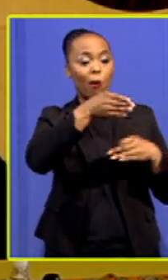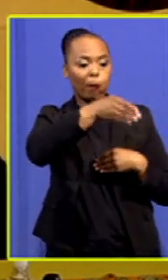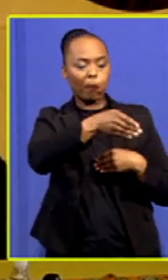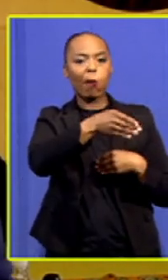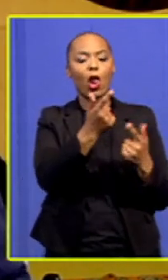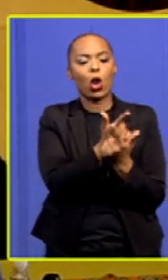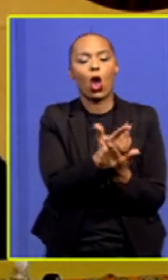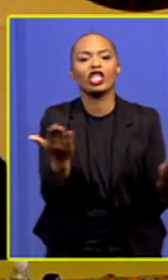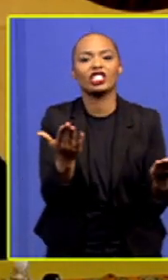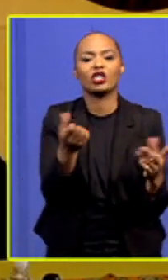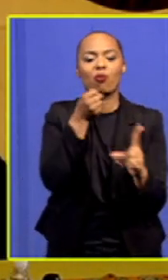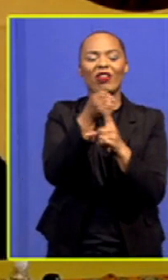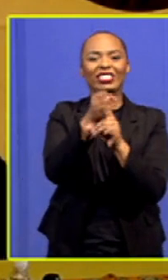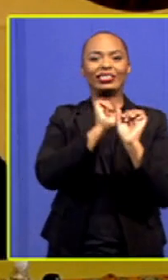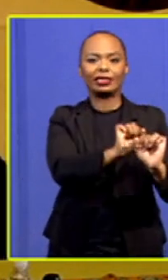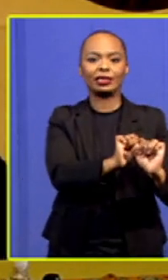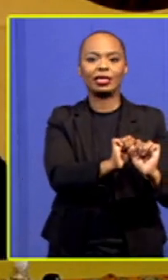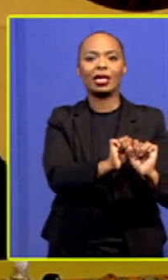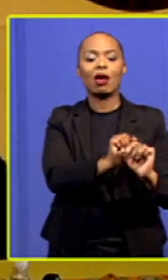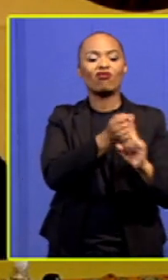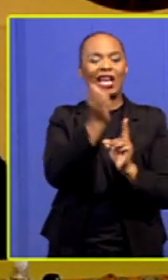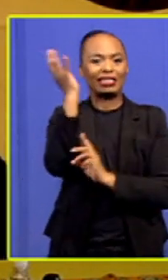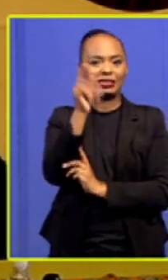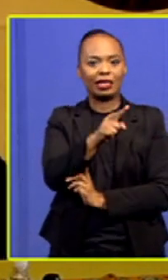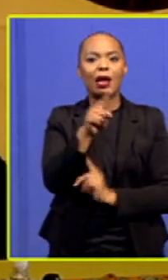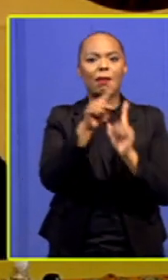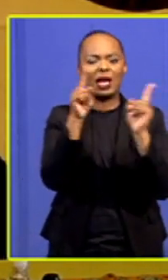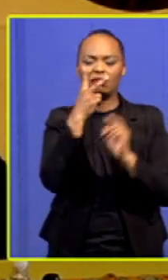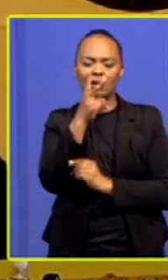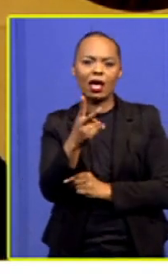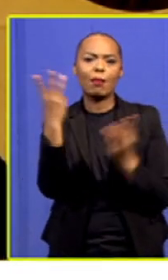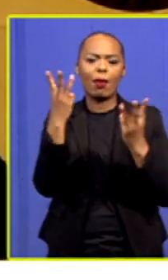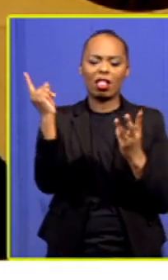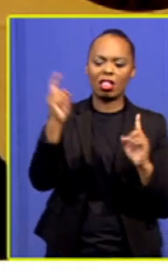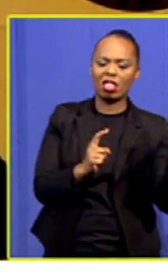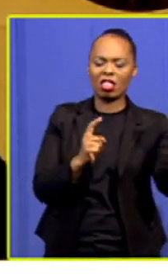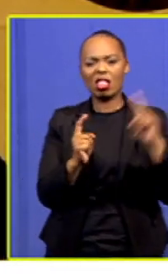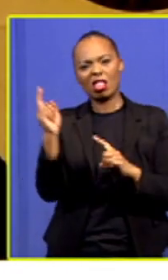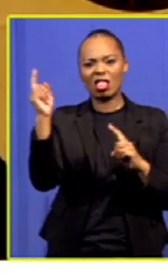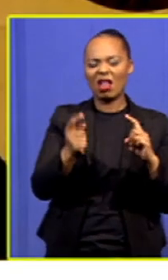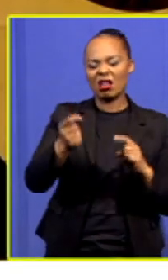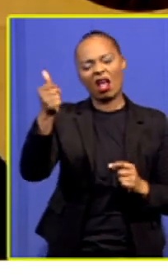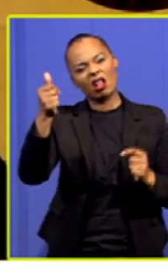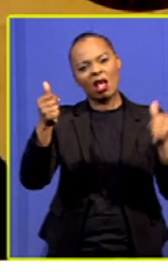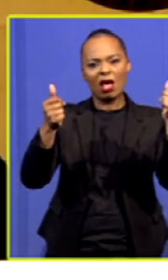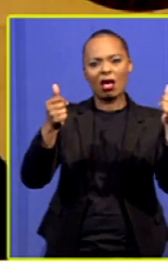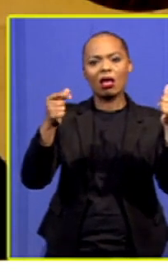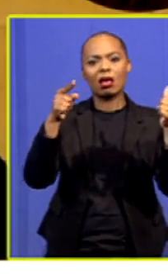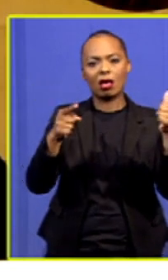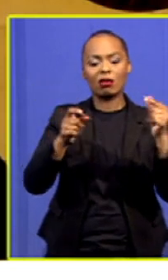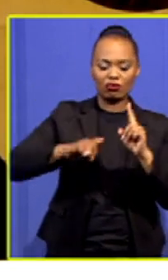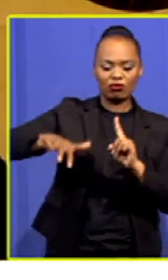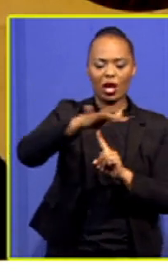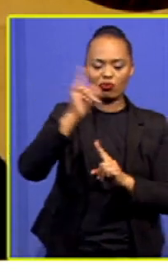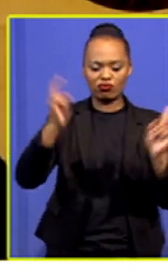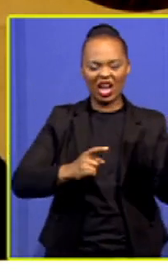launch its manifesto. But what I can tell you now is that we've seen people slowly coming in at this venue. When we spoke, Eldrin,